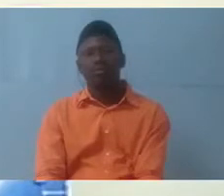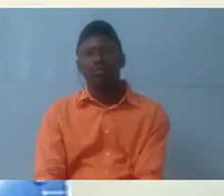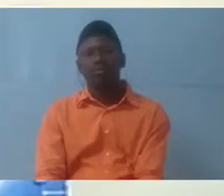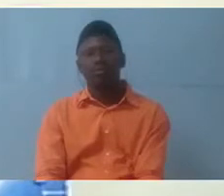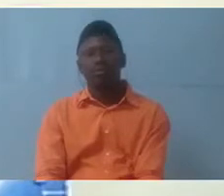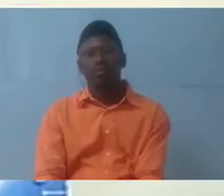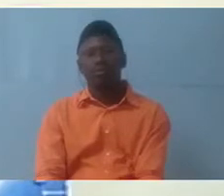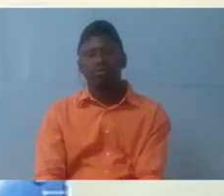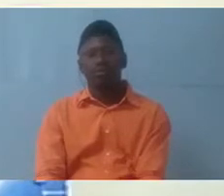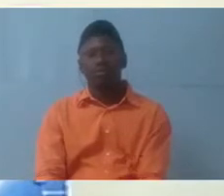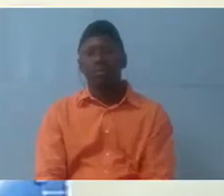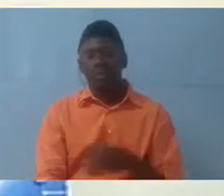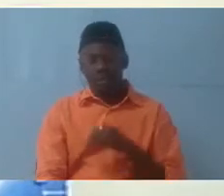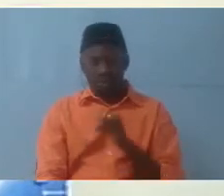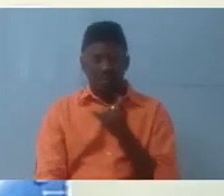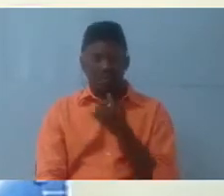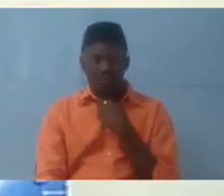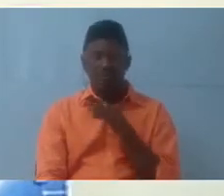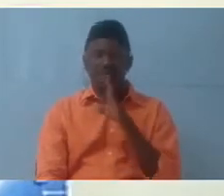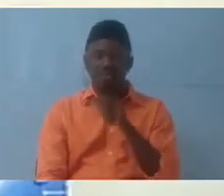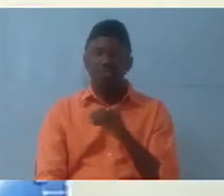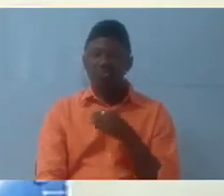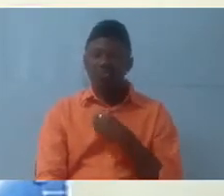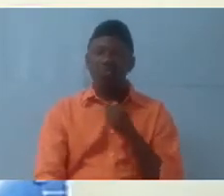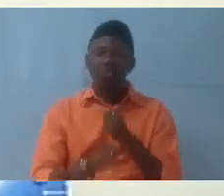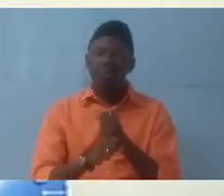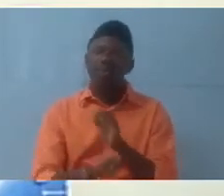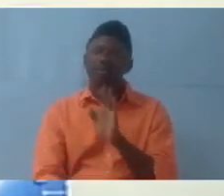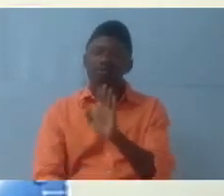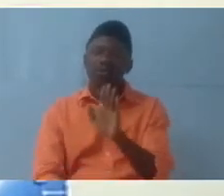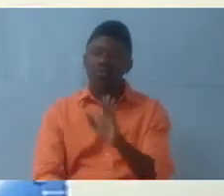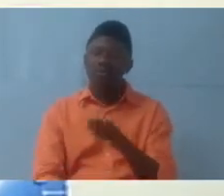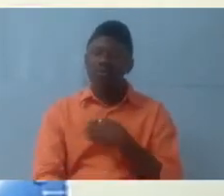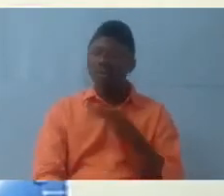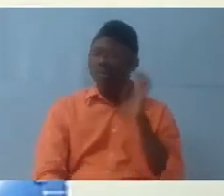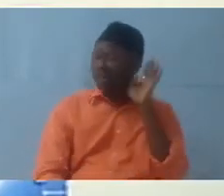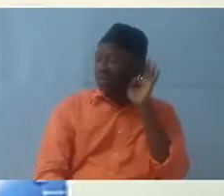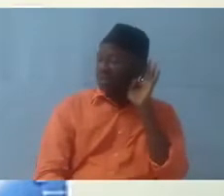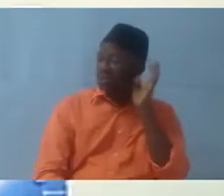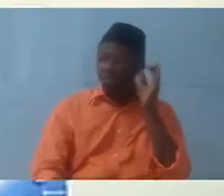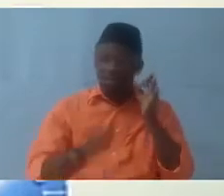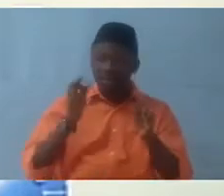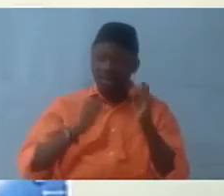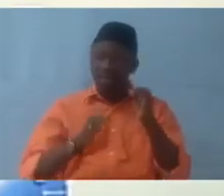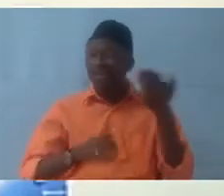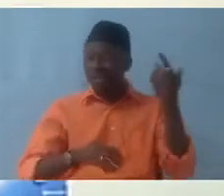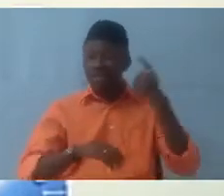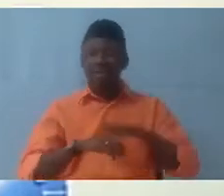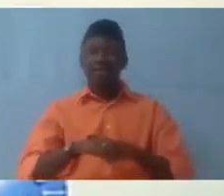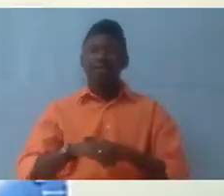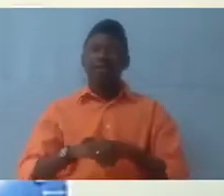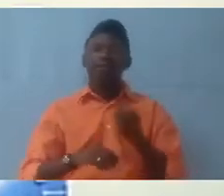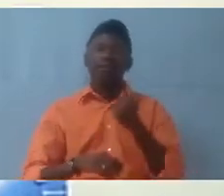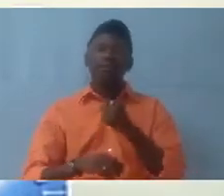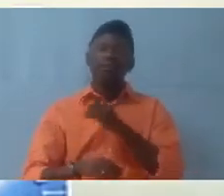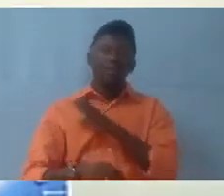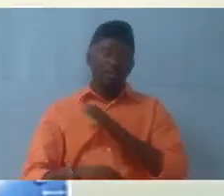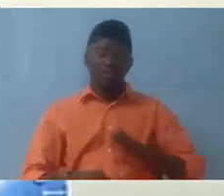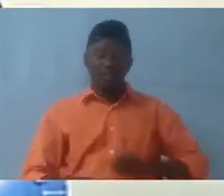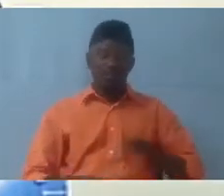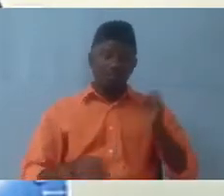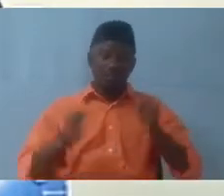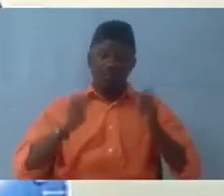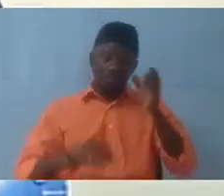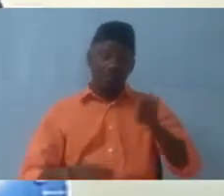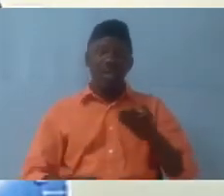I will say it was done to stop me from listening to cases that at the time the Chief Justice had interest in, because I will now come to that at the